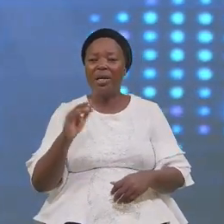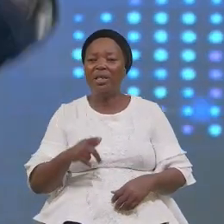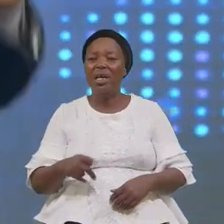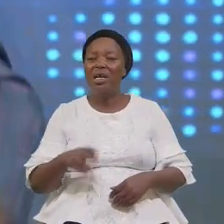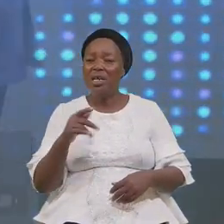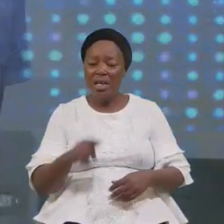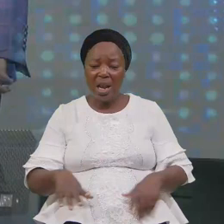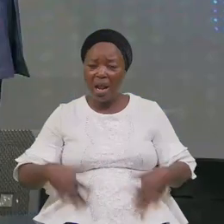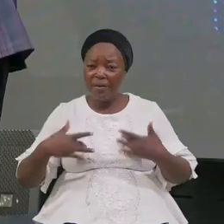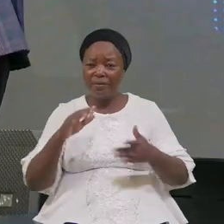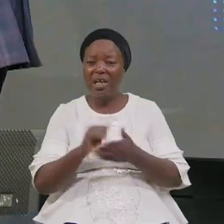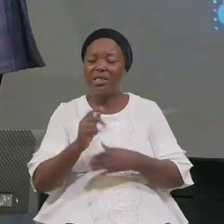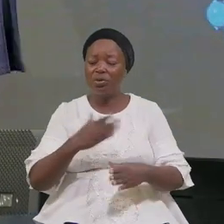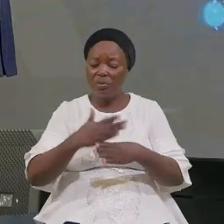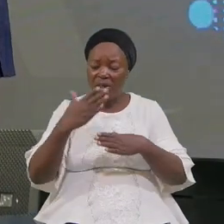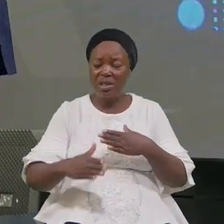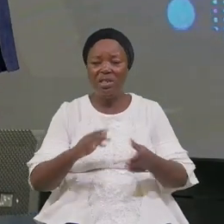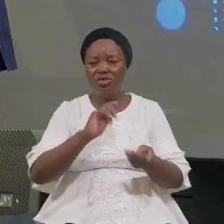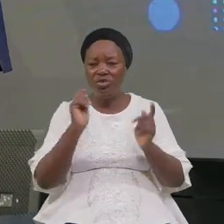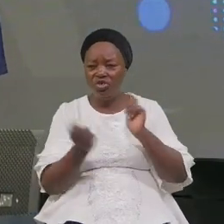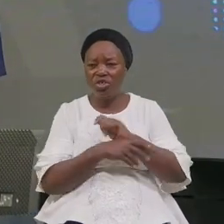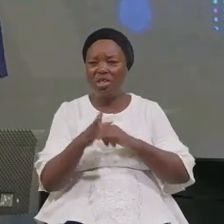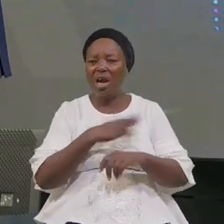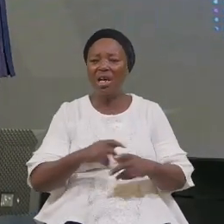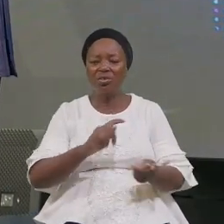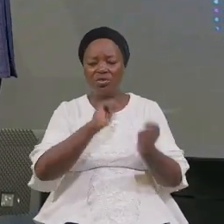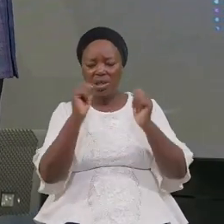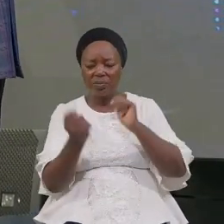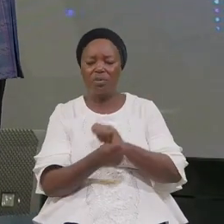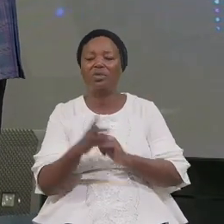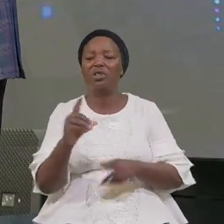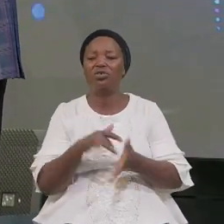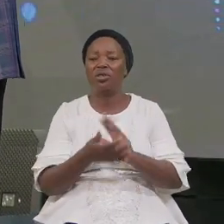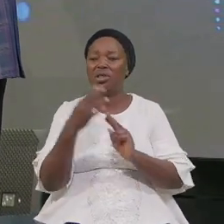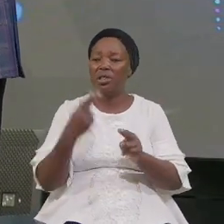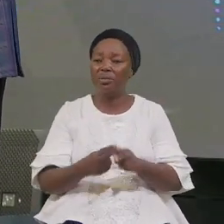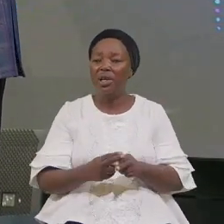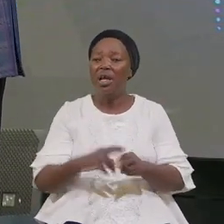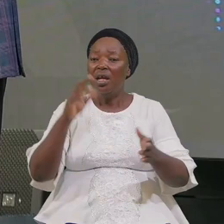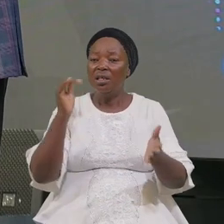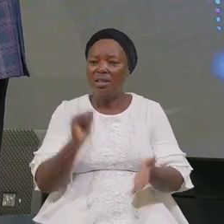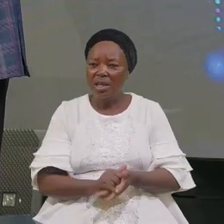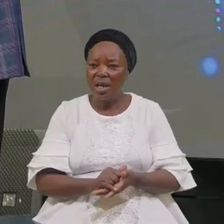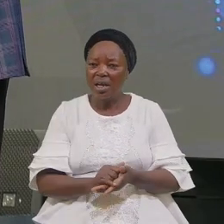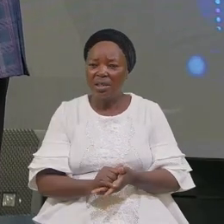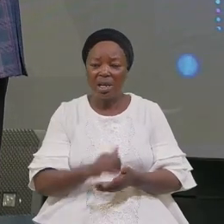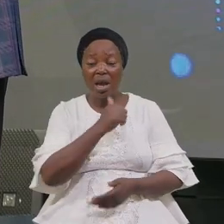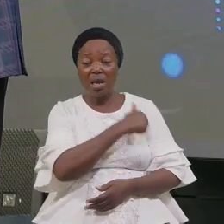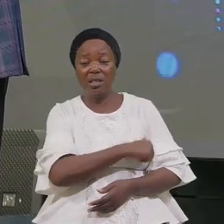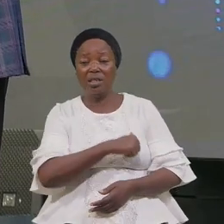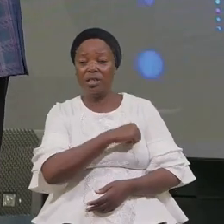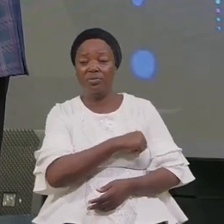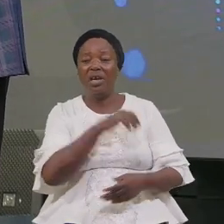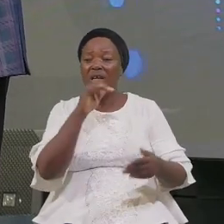that is totally changed and totally transformed. That attitude,